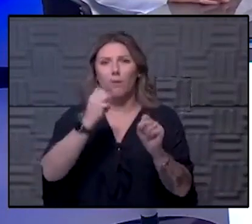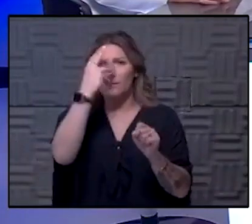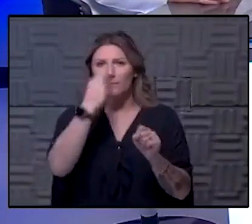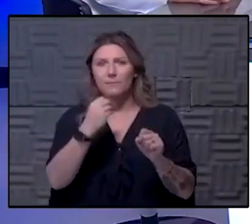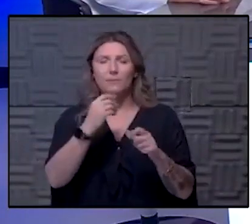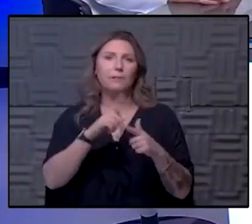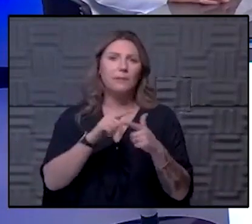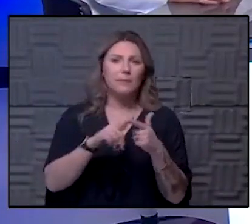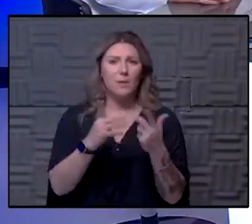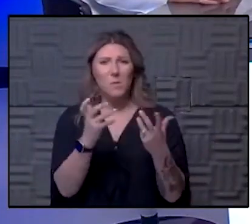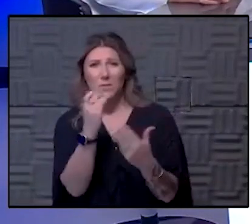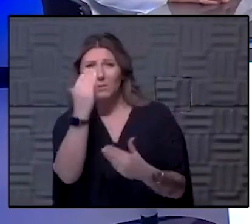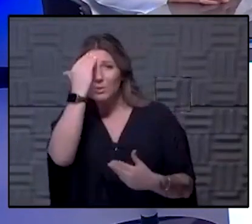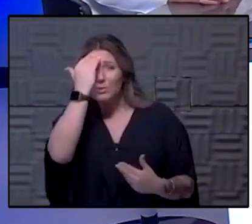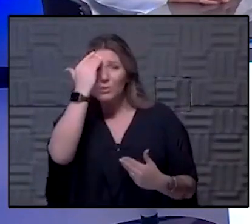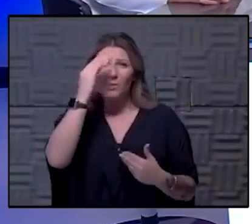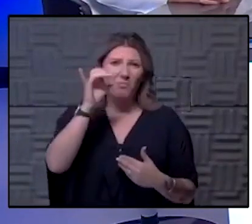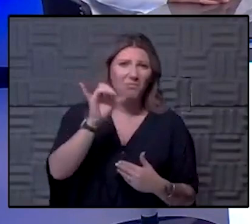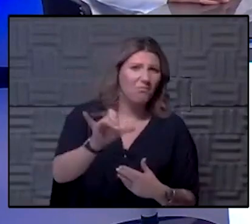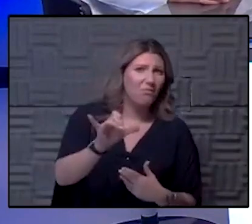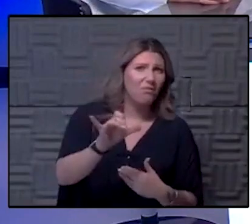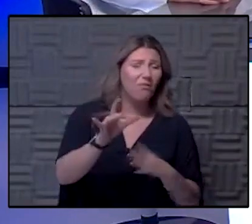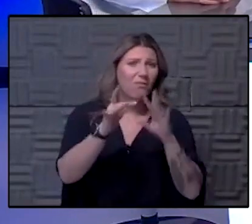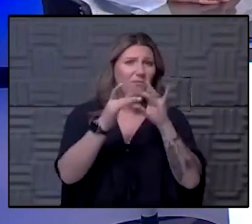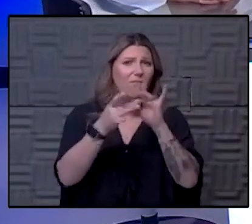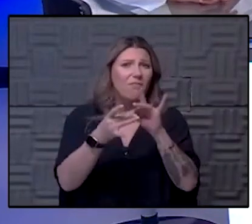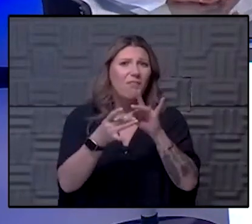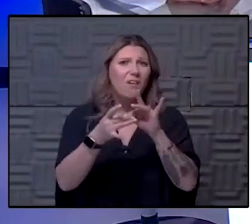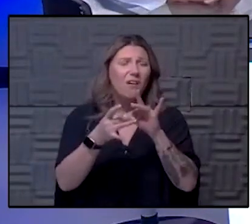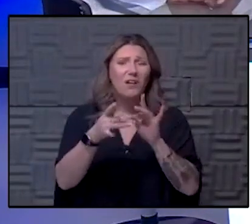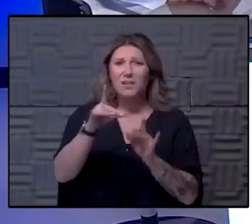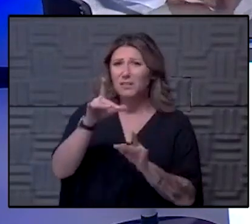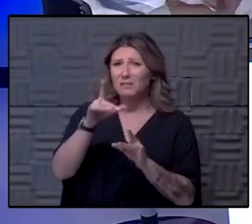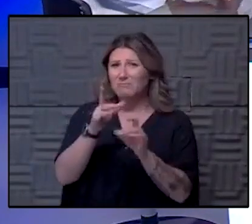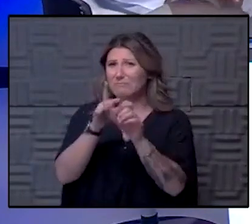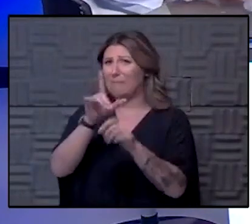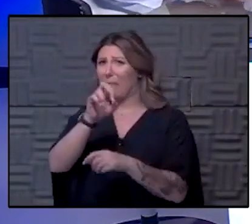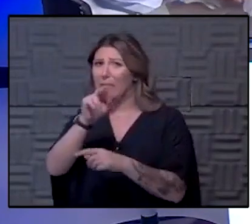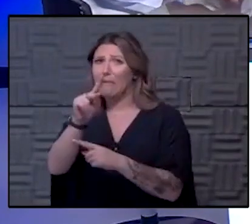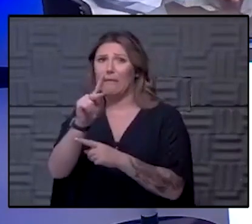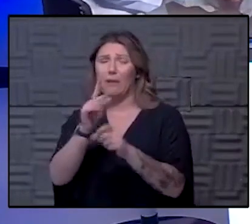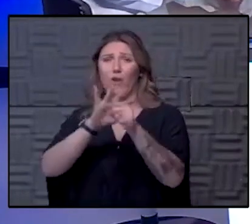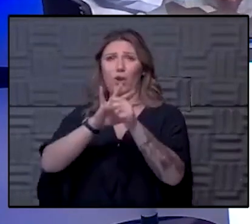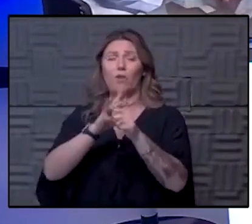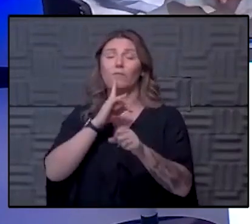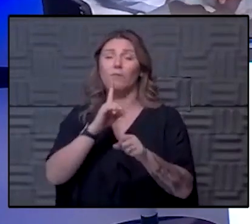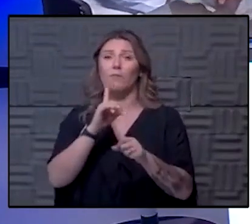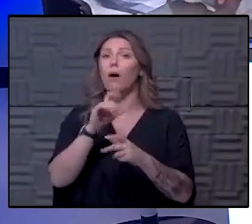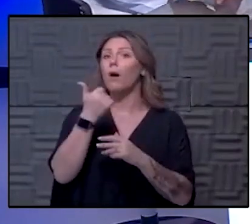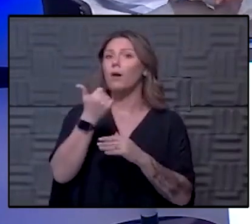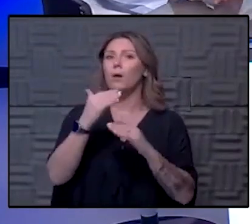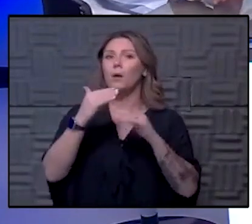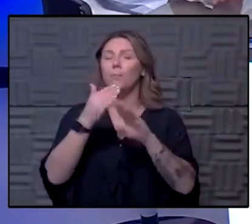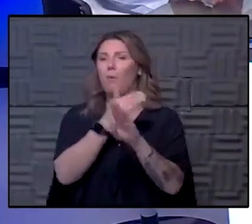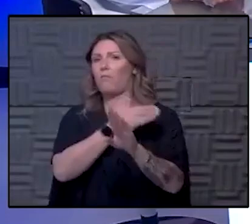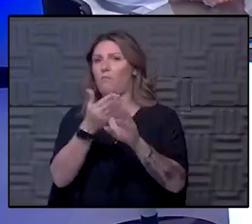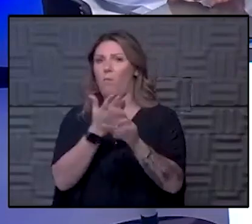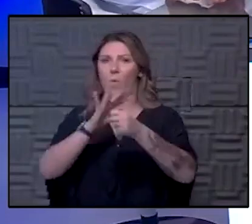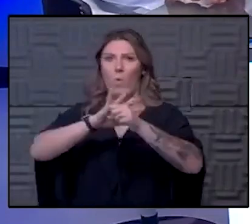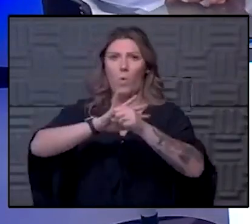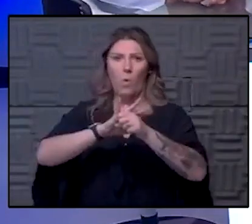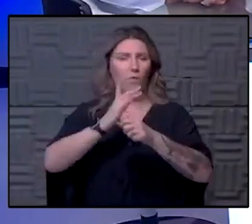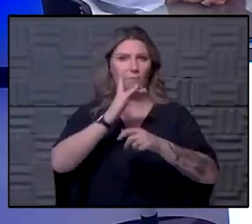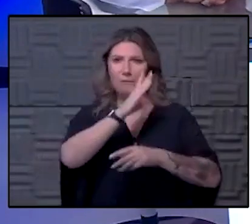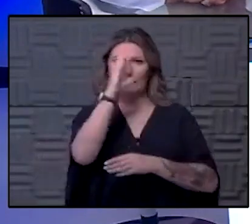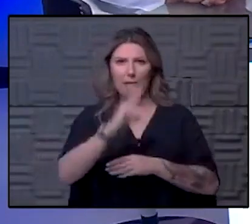she wants to know, is that been linked back to COVID when he was otherwise healthy? He wasn't apparently having trouble at night, and now he